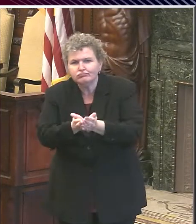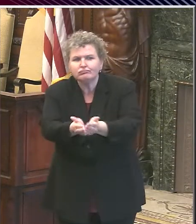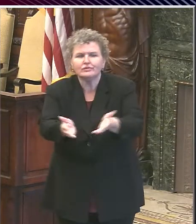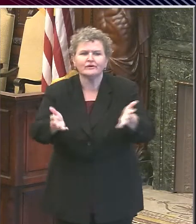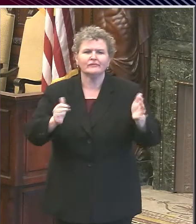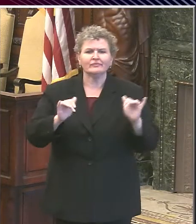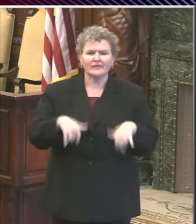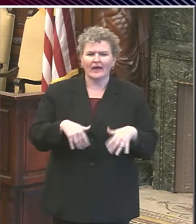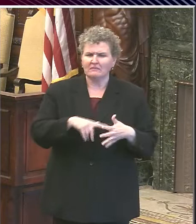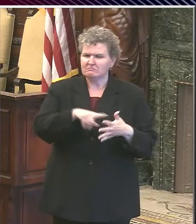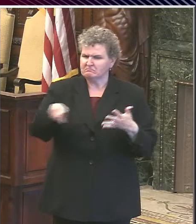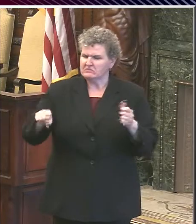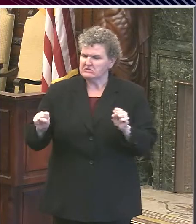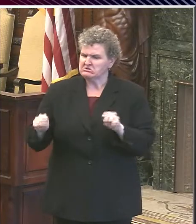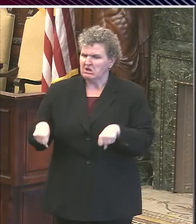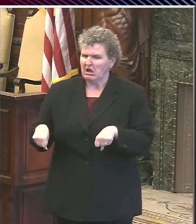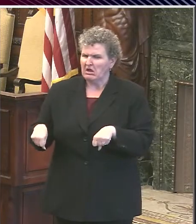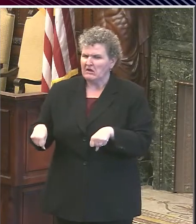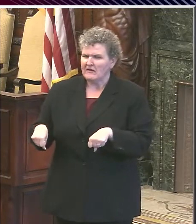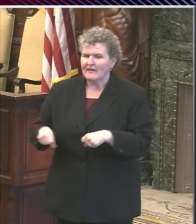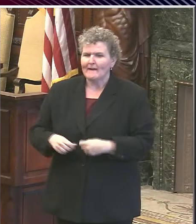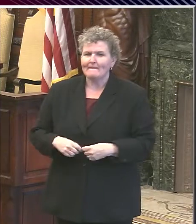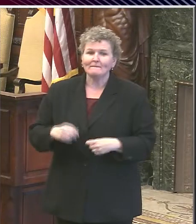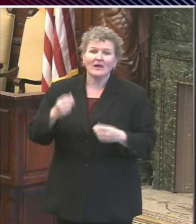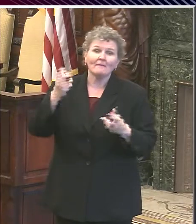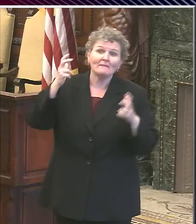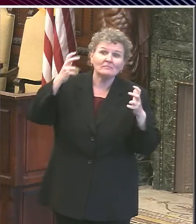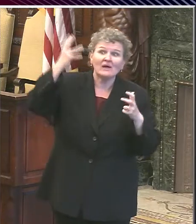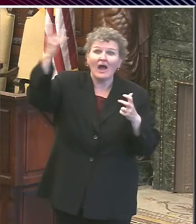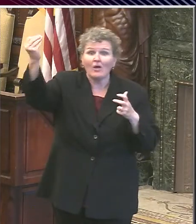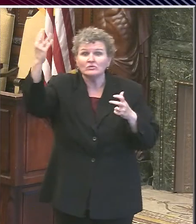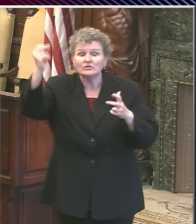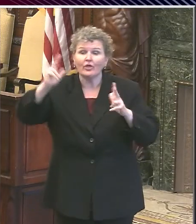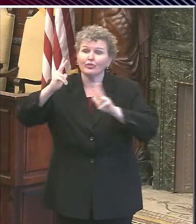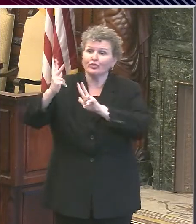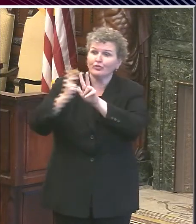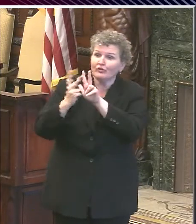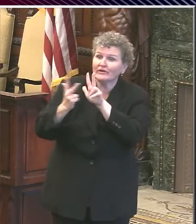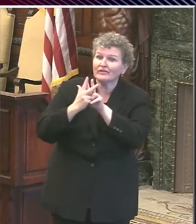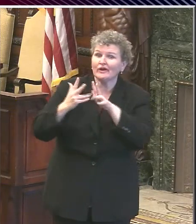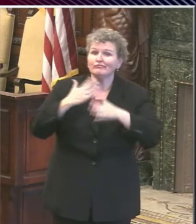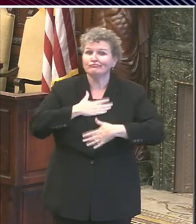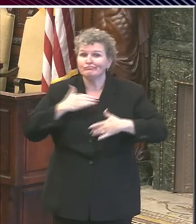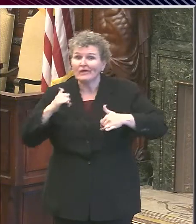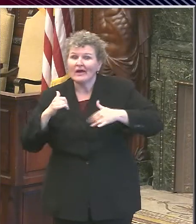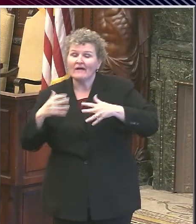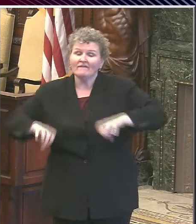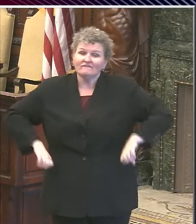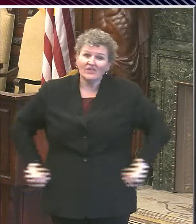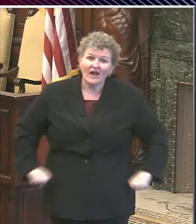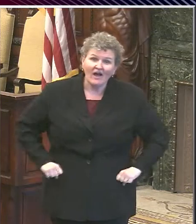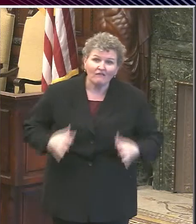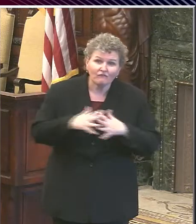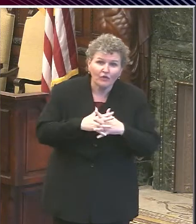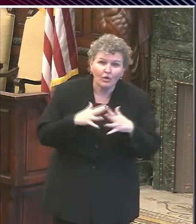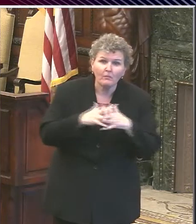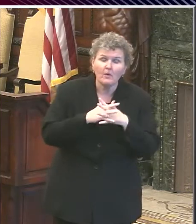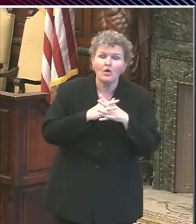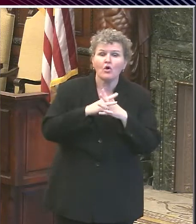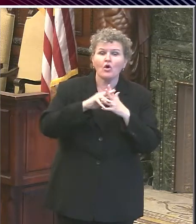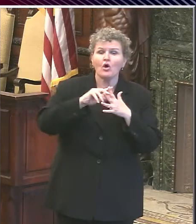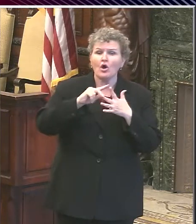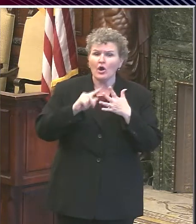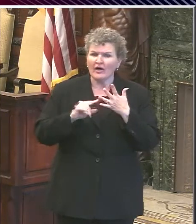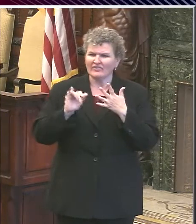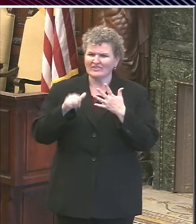like 3-on-3 basketball outdoors or flag football with no spectators and no tournaments. There are